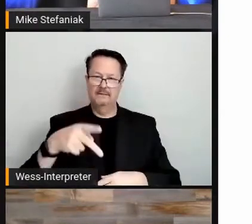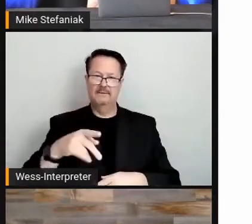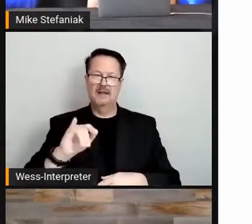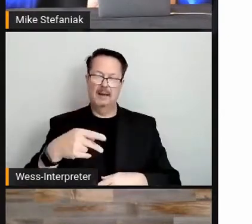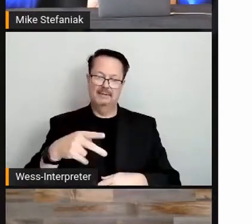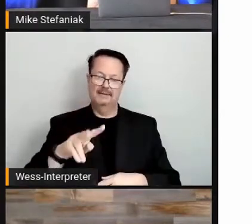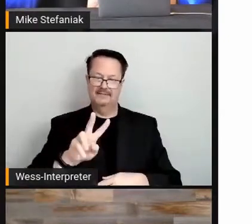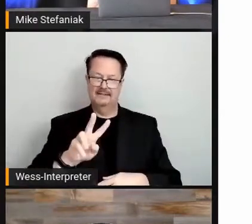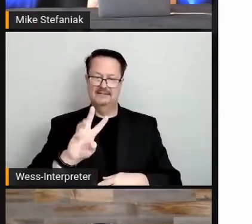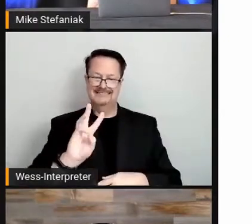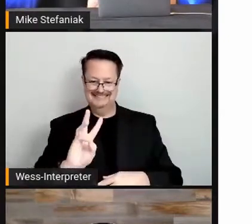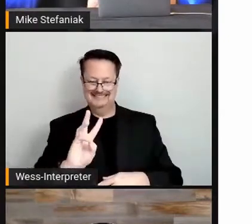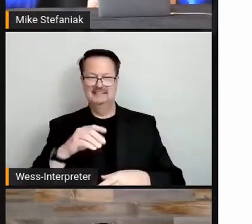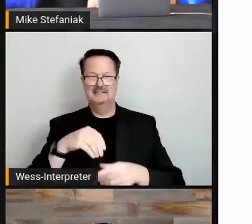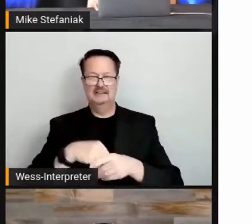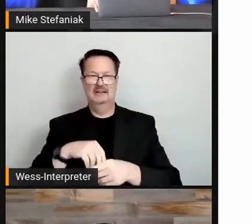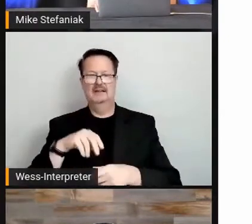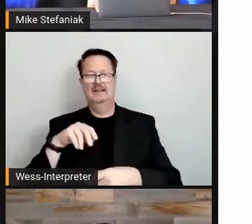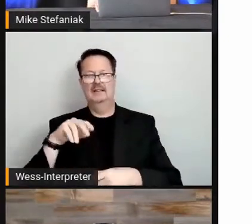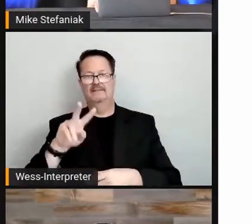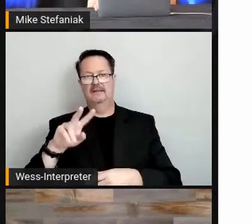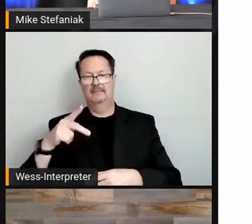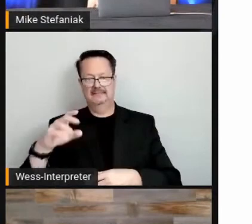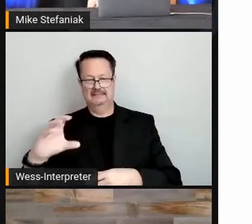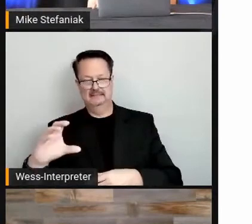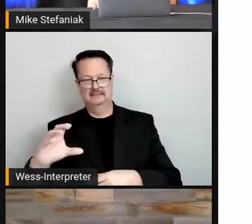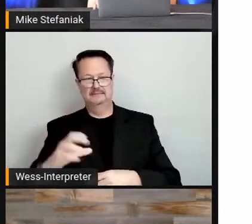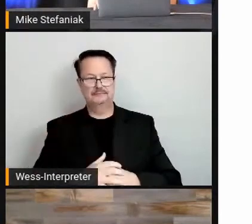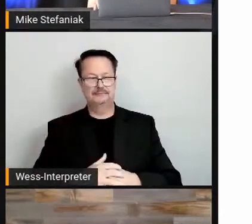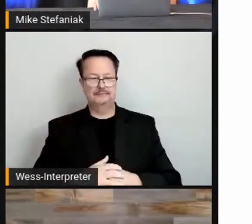IPv6 in the VPC.